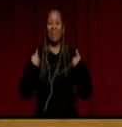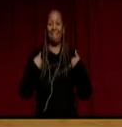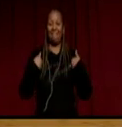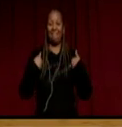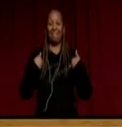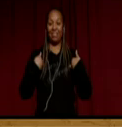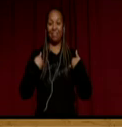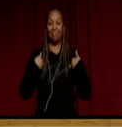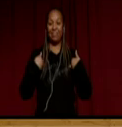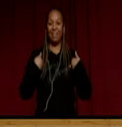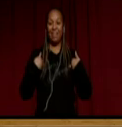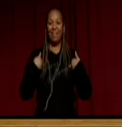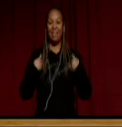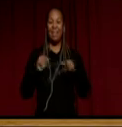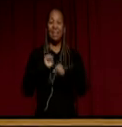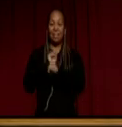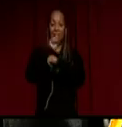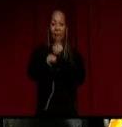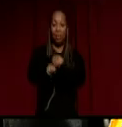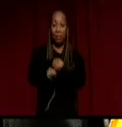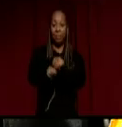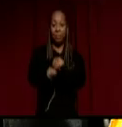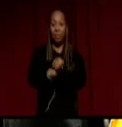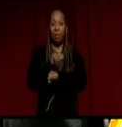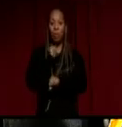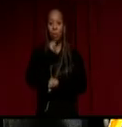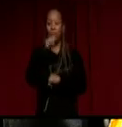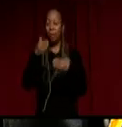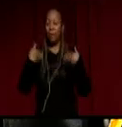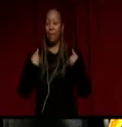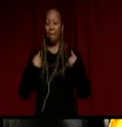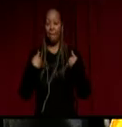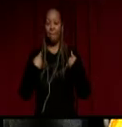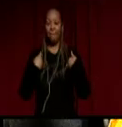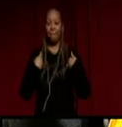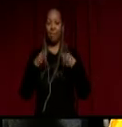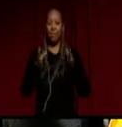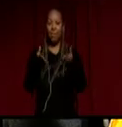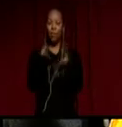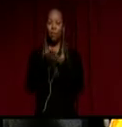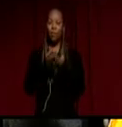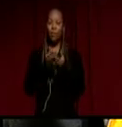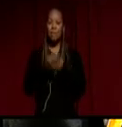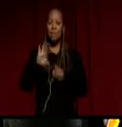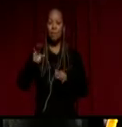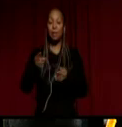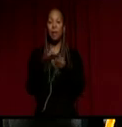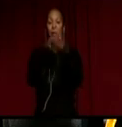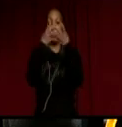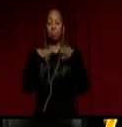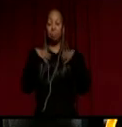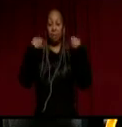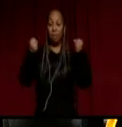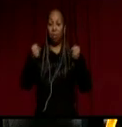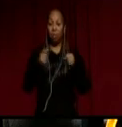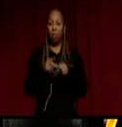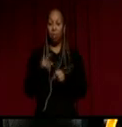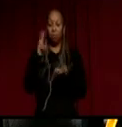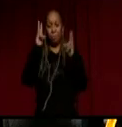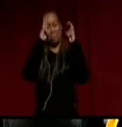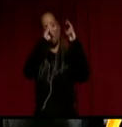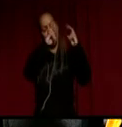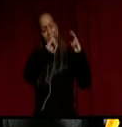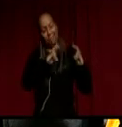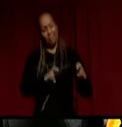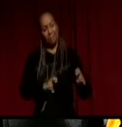armamentarium to fight this thing. We don't have, as Dr. Mason was mentioning, we want to get a vaccine. We're looking at things